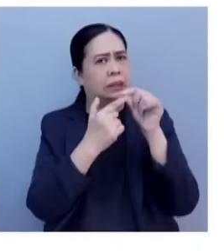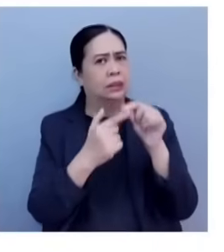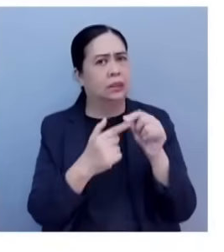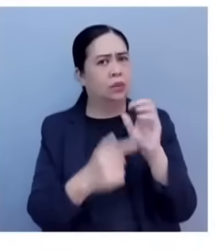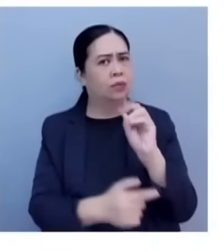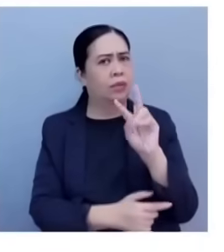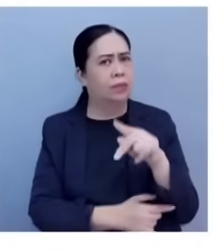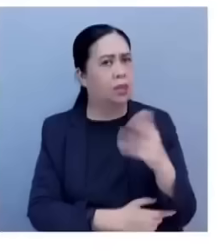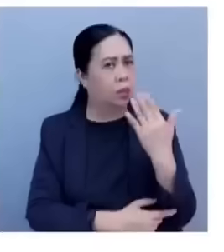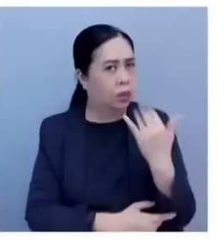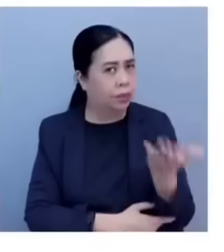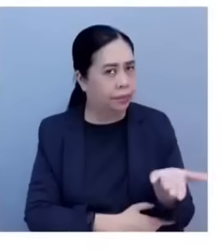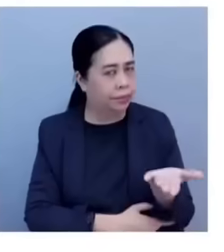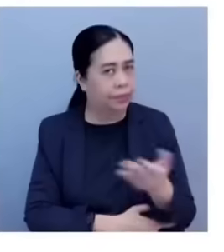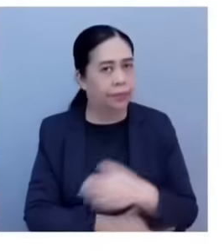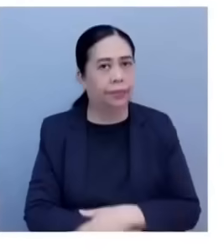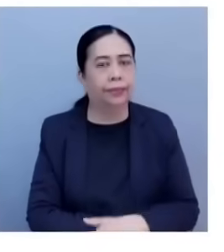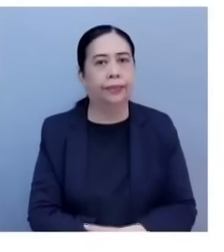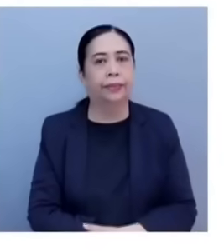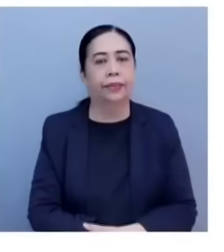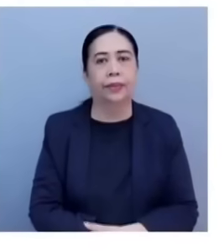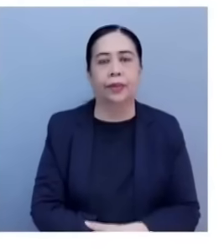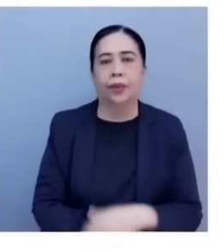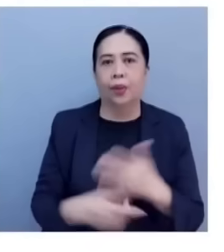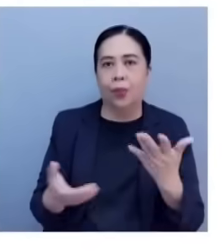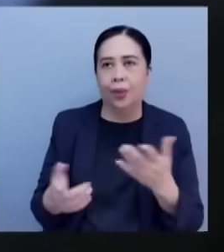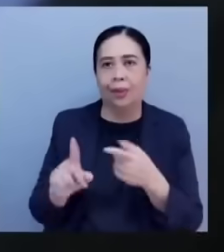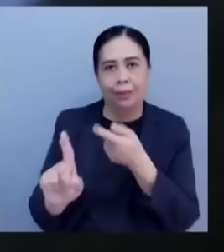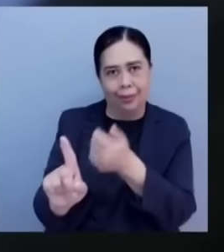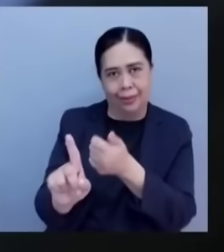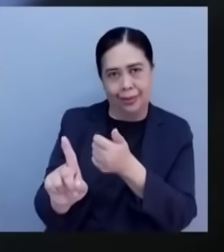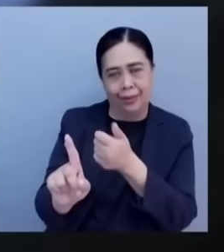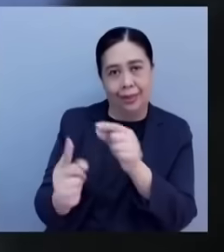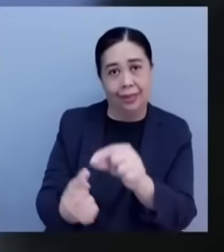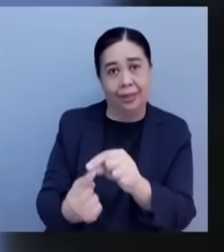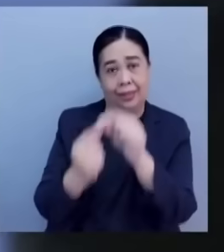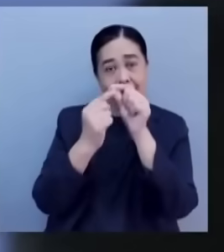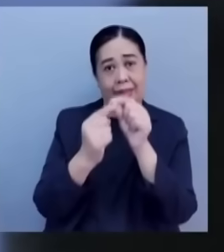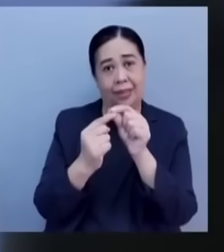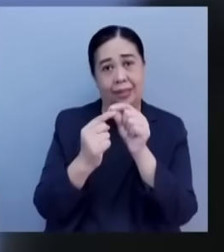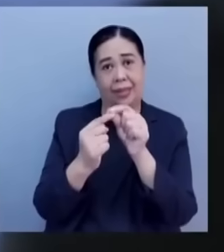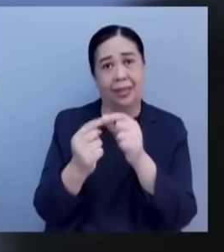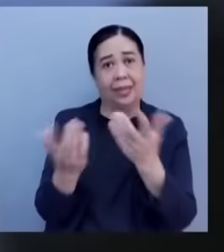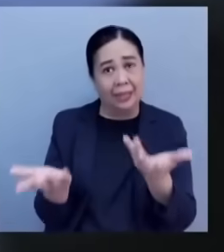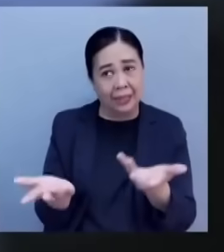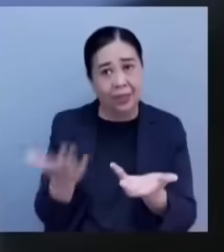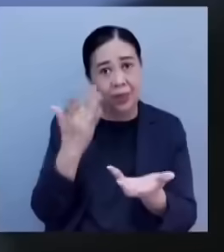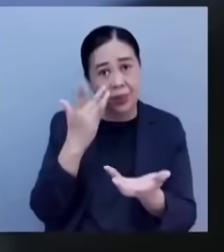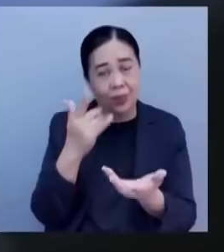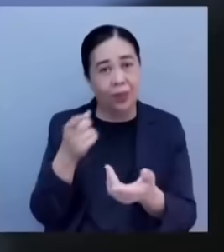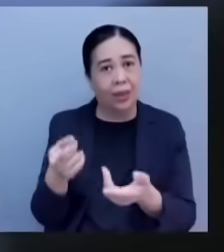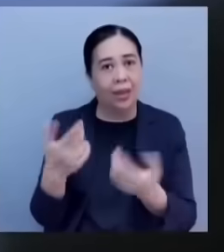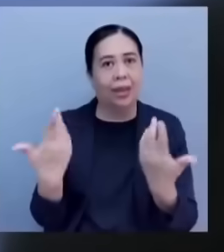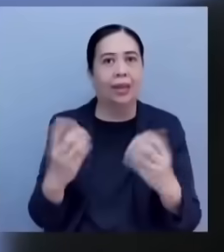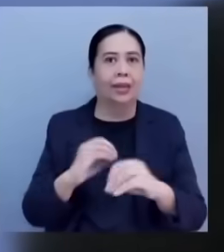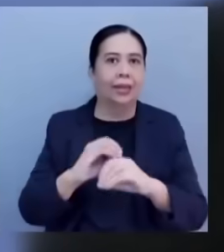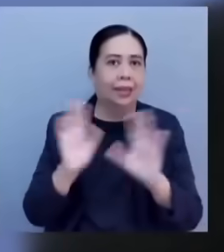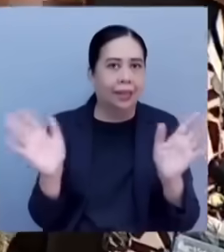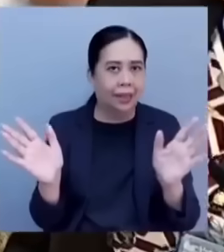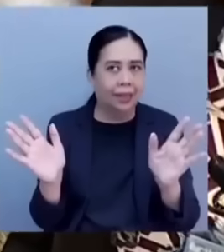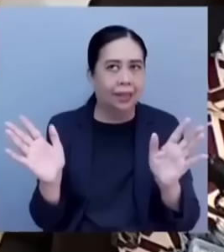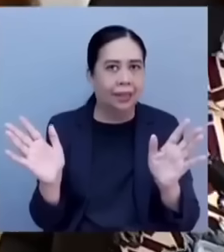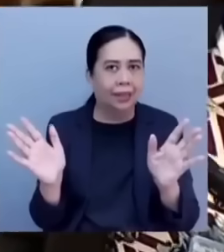vice president here? Well, they were singled out precisely because there is a clear it is